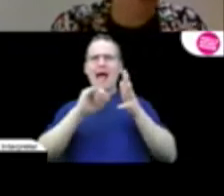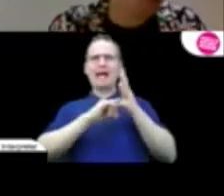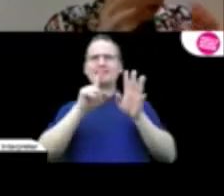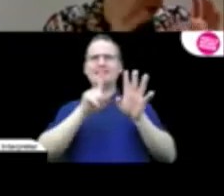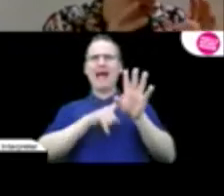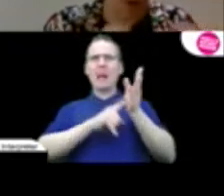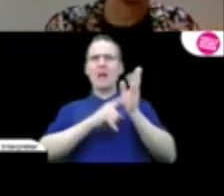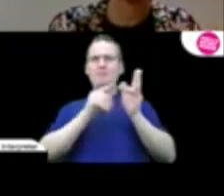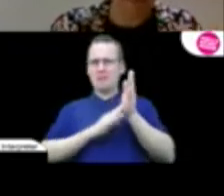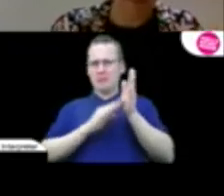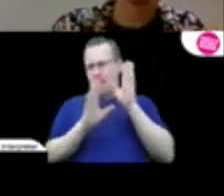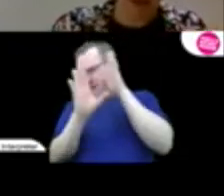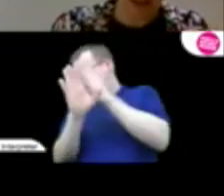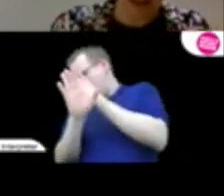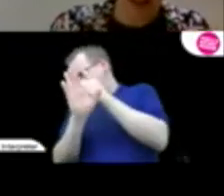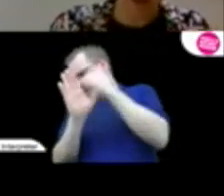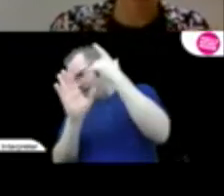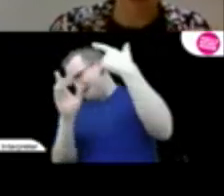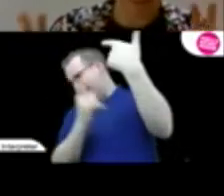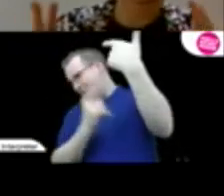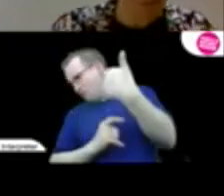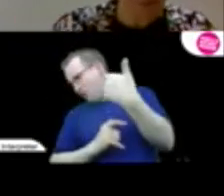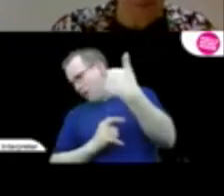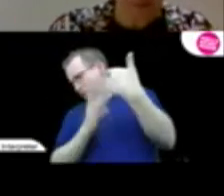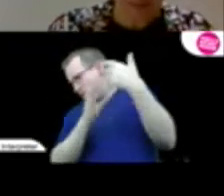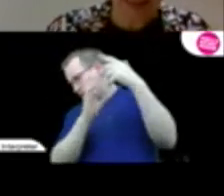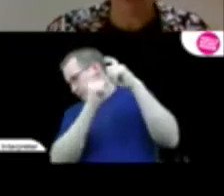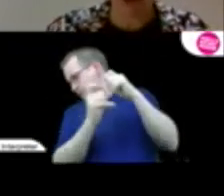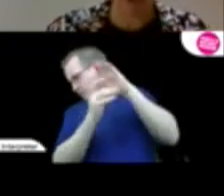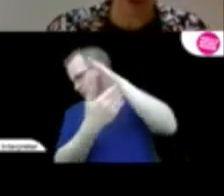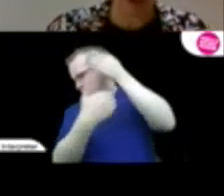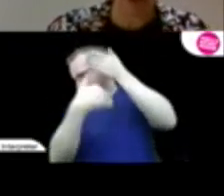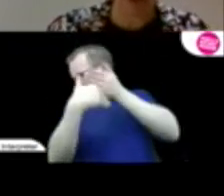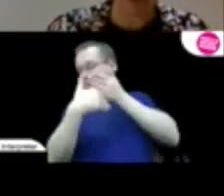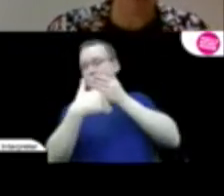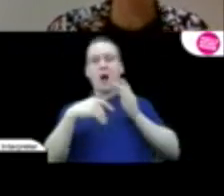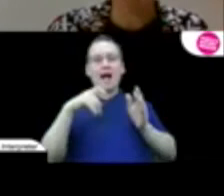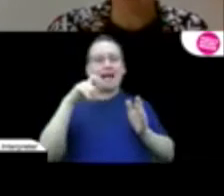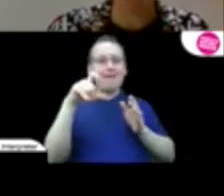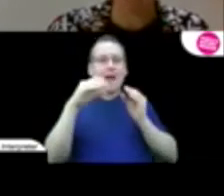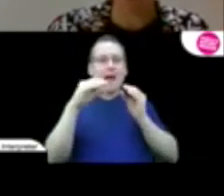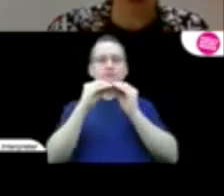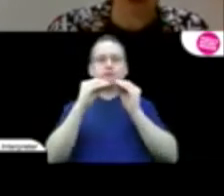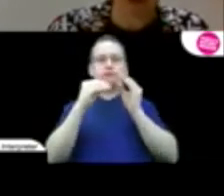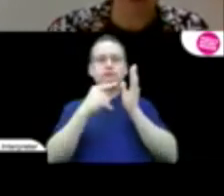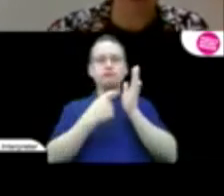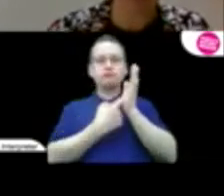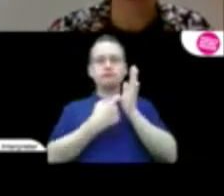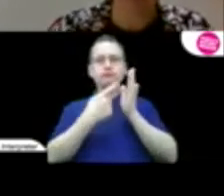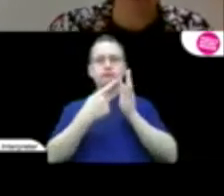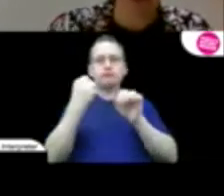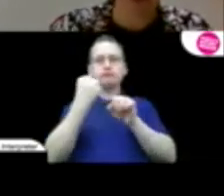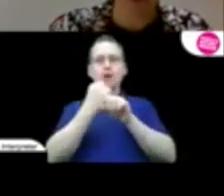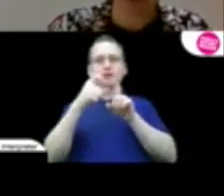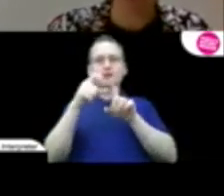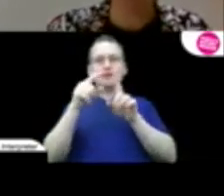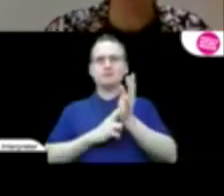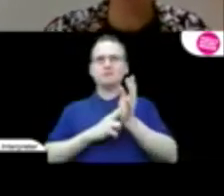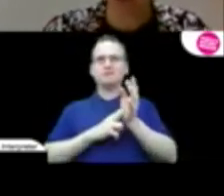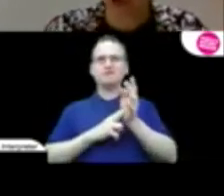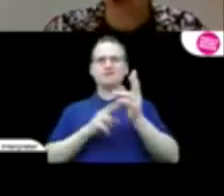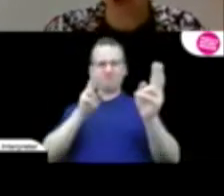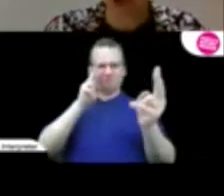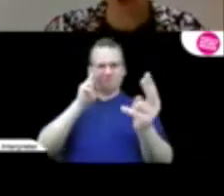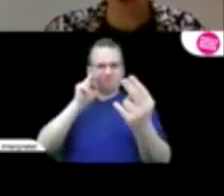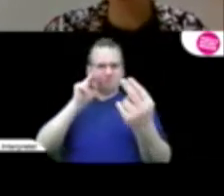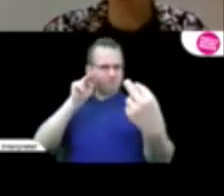the cameras or look away. However, Caroline Brogdon's defiant stare challenges our right